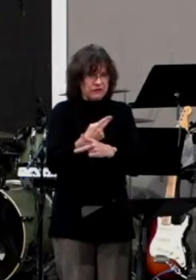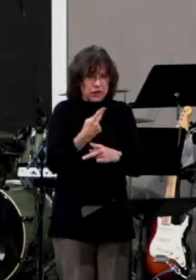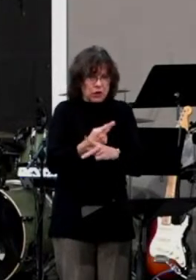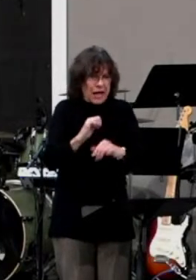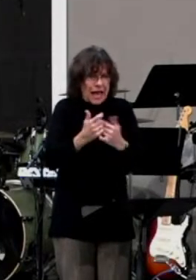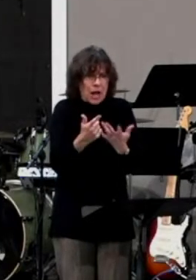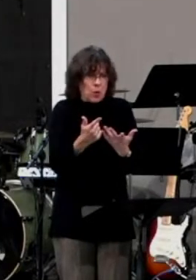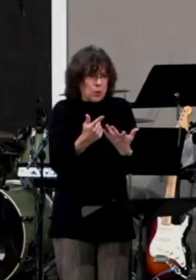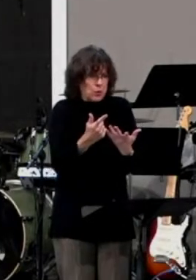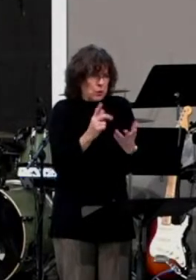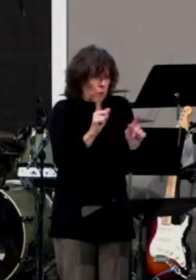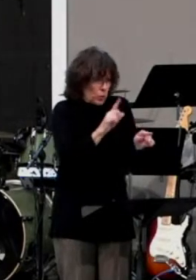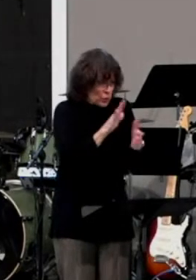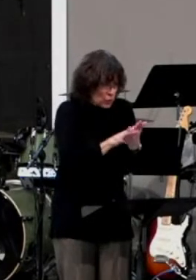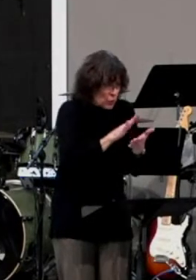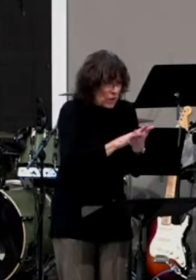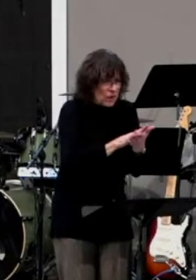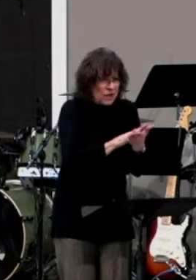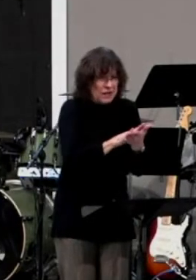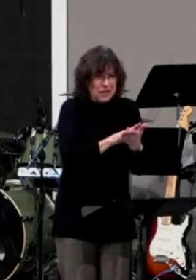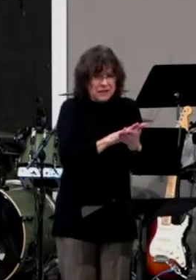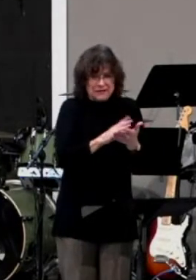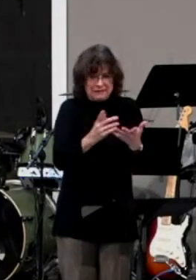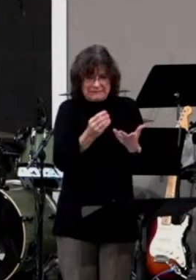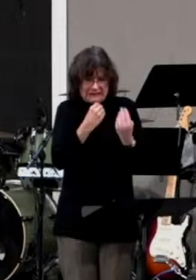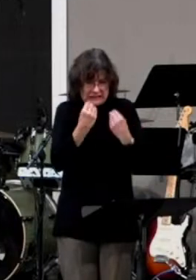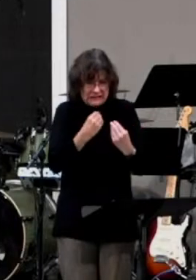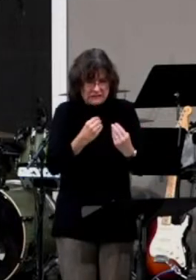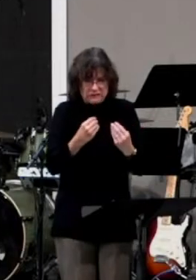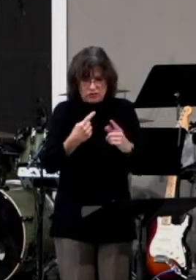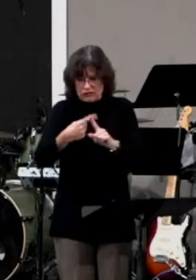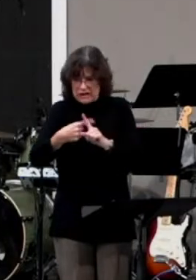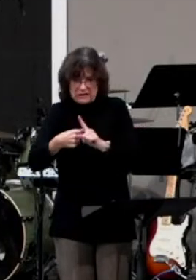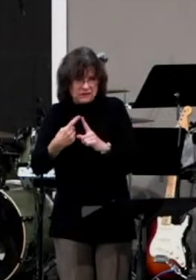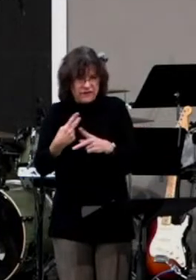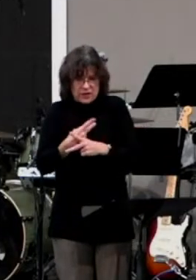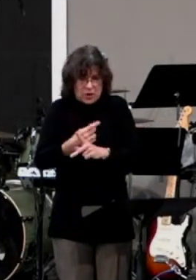school, and figure out life on her own.